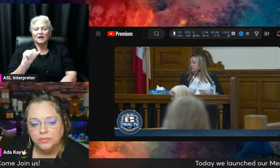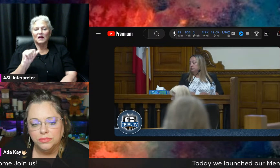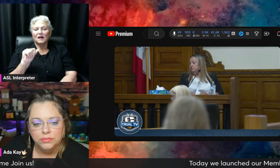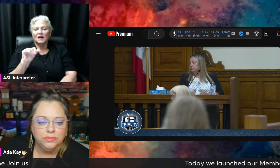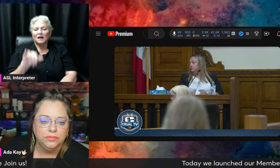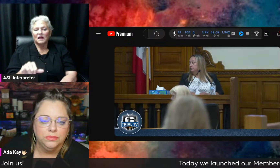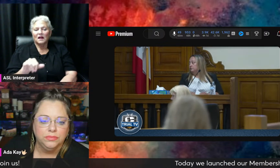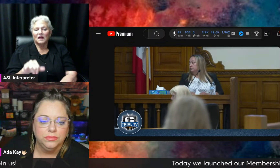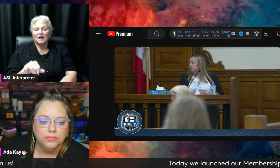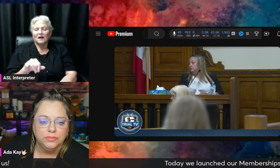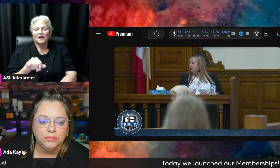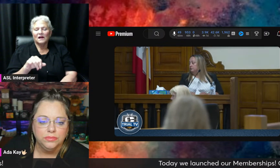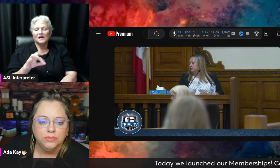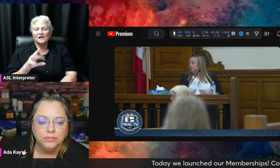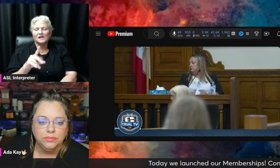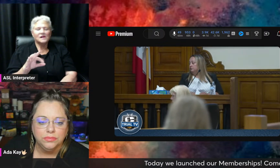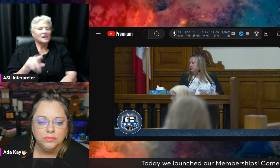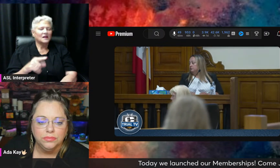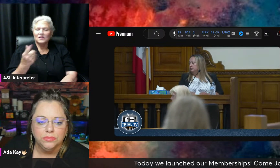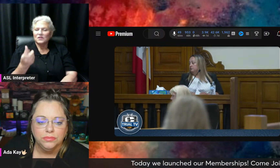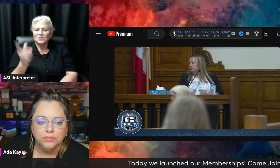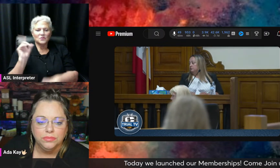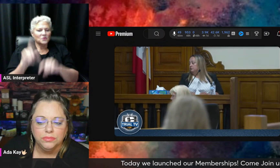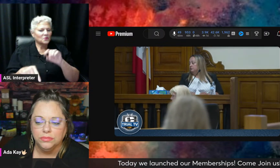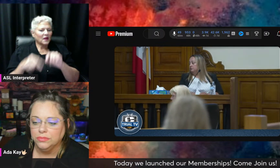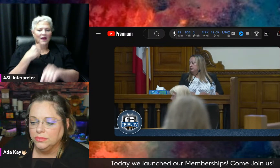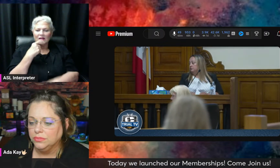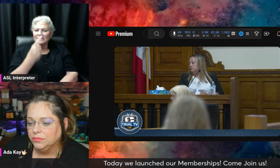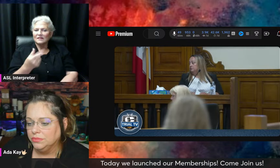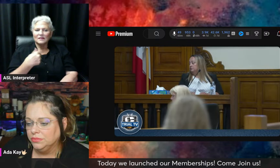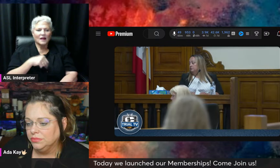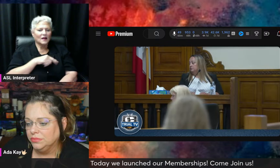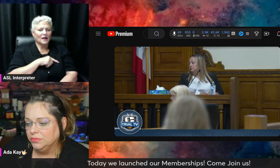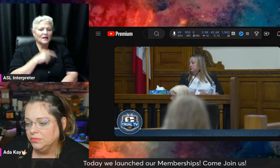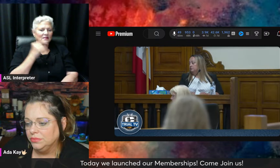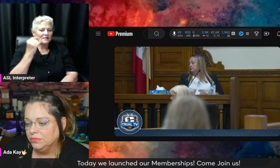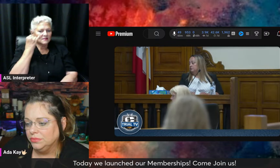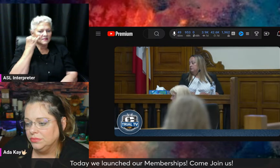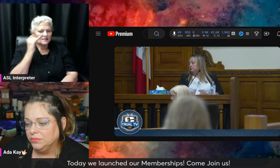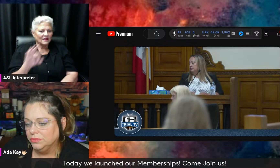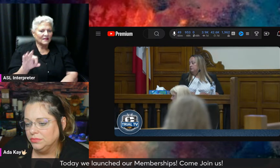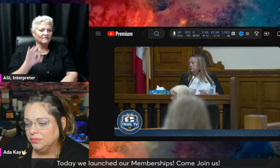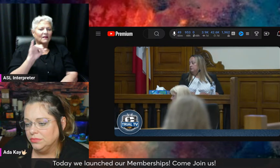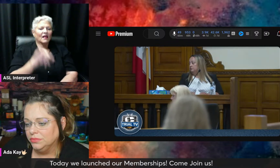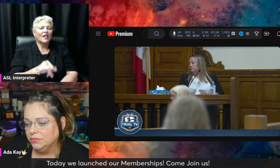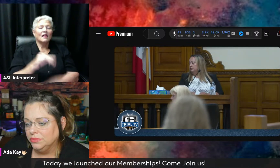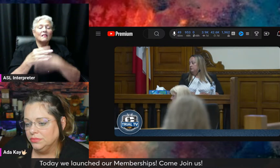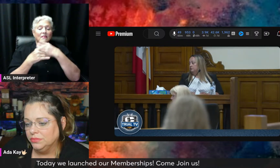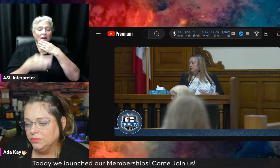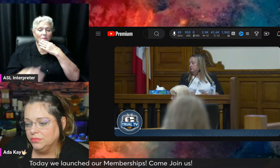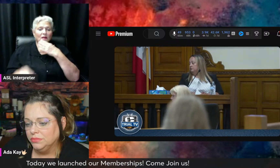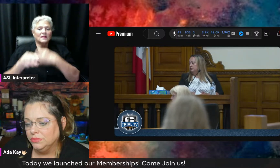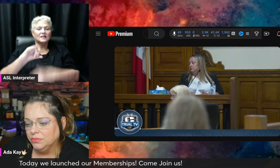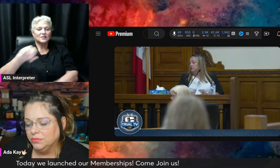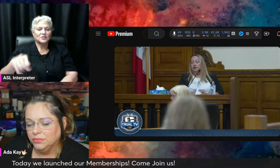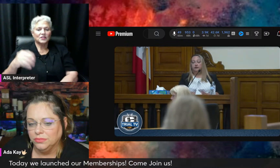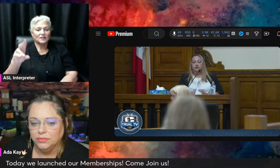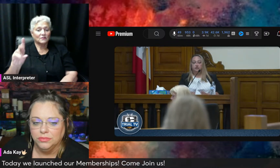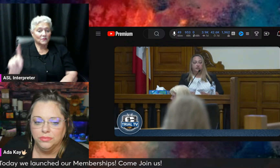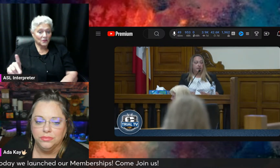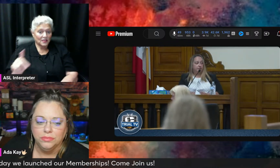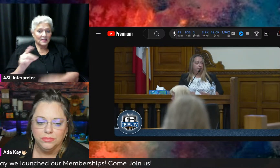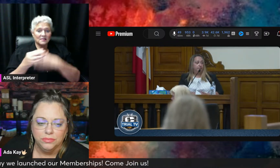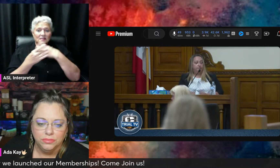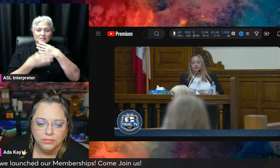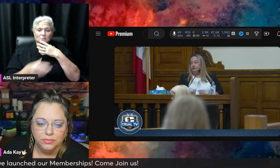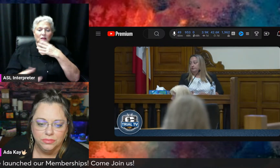So you're not able to actually tell us whether or not that blood is Jennifer Dazey's blood either? I cannot